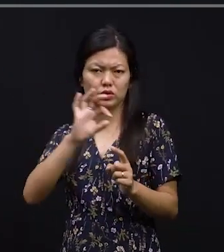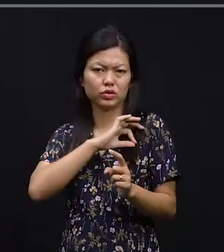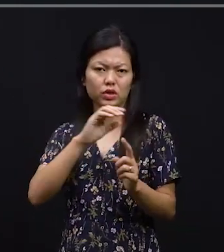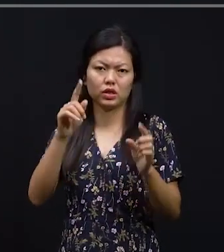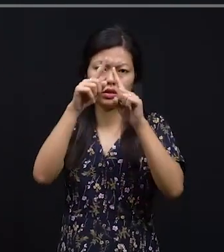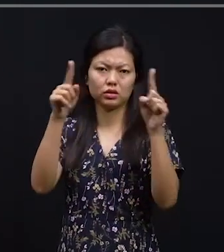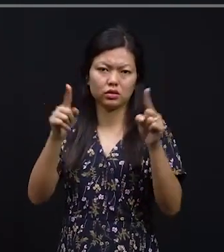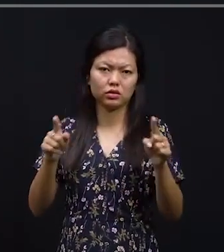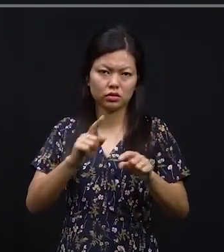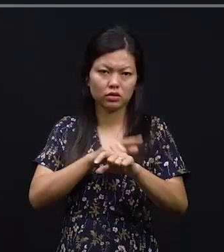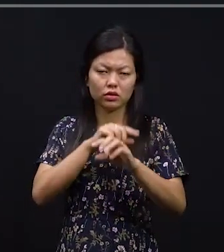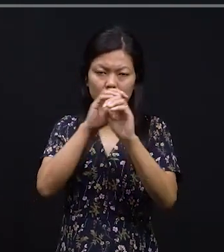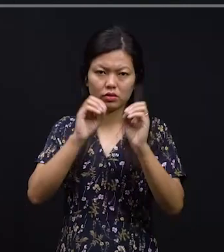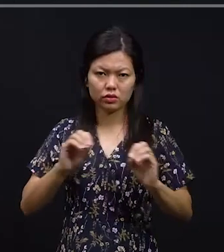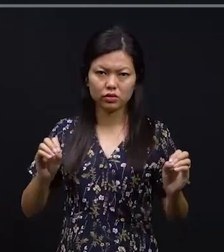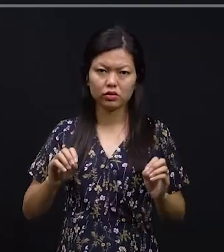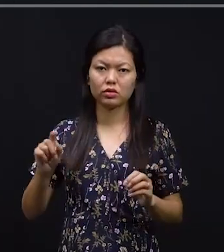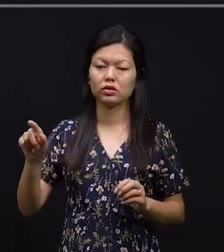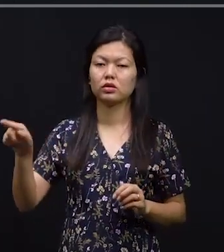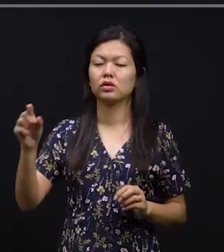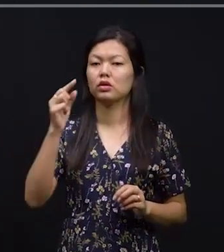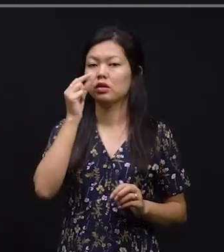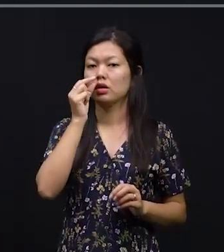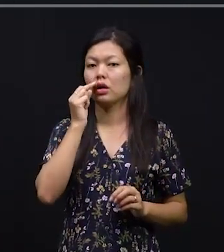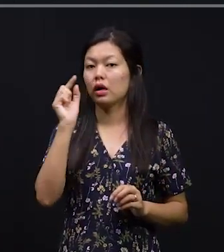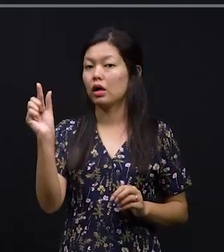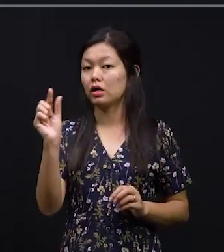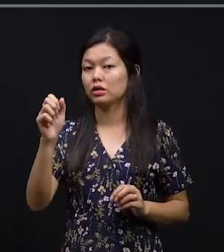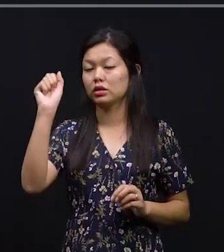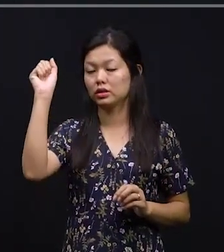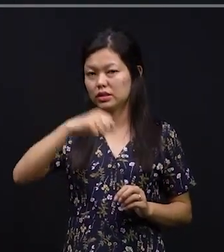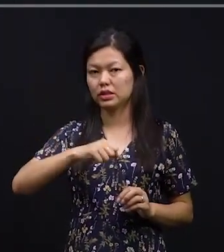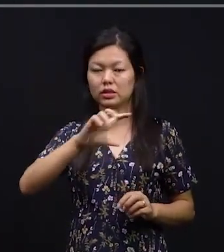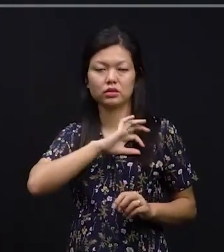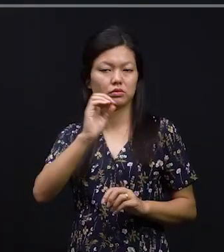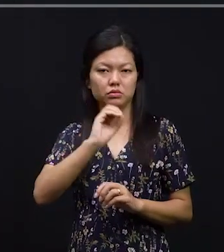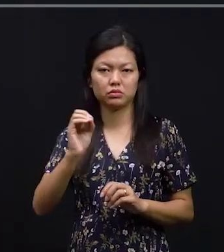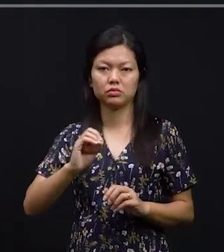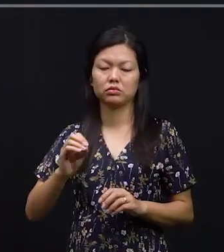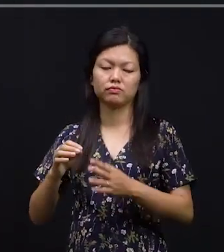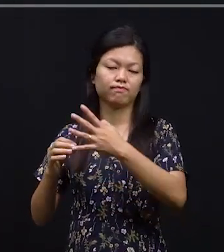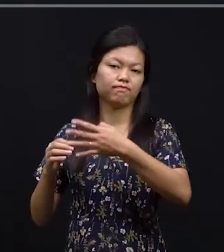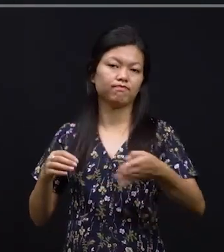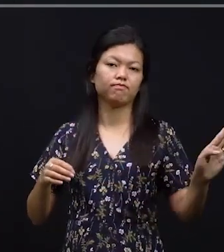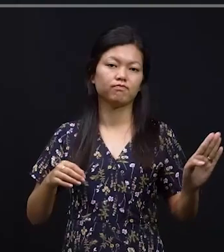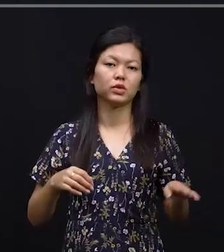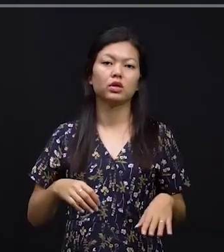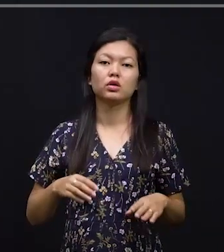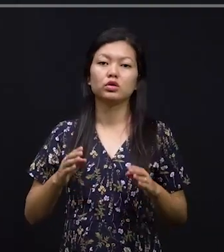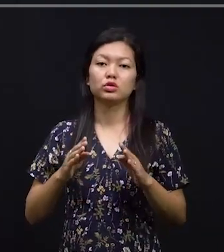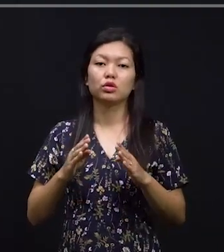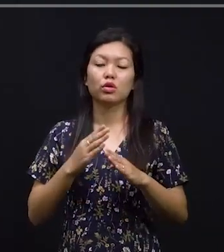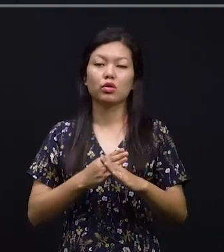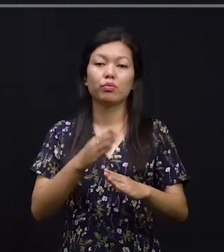then uncle wished him good afternoon, and even as he was going out, he said, "And a Happy New Year." And then Scrooge